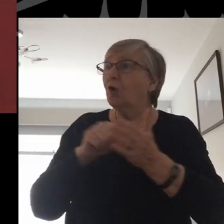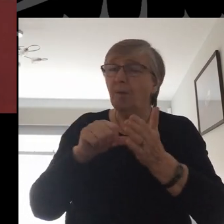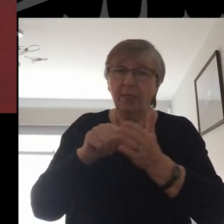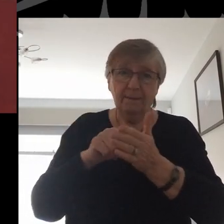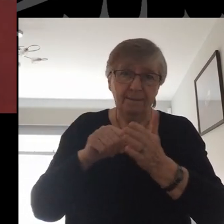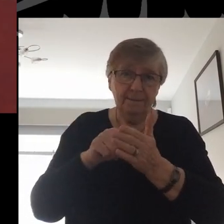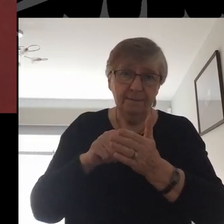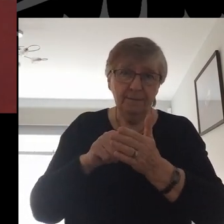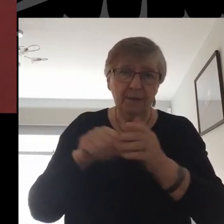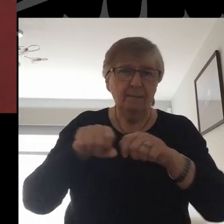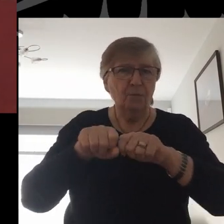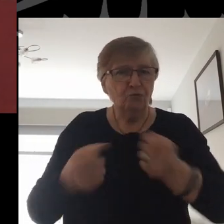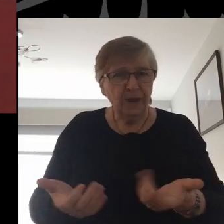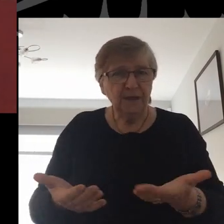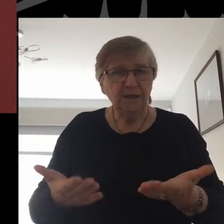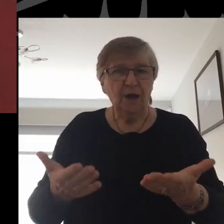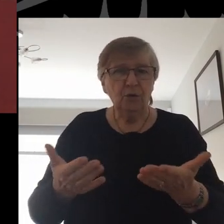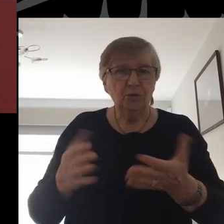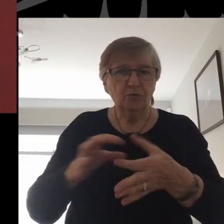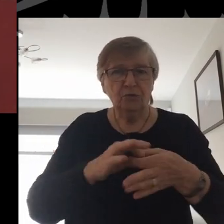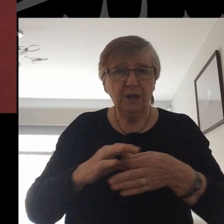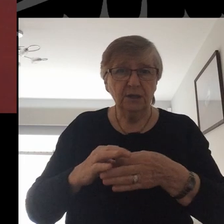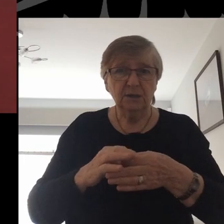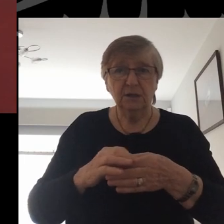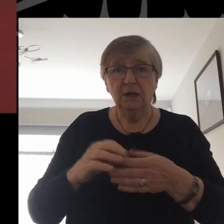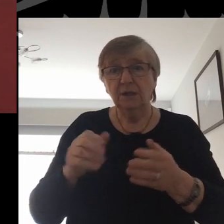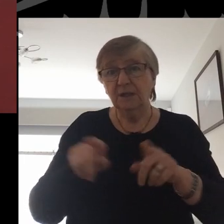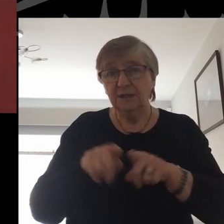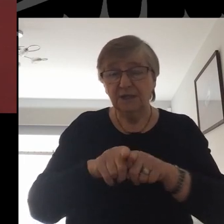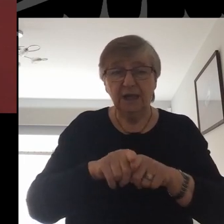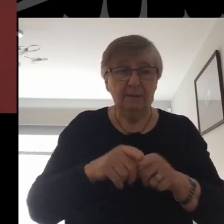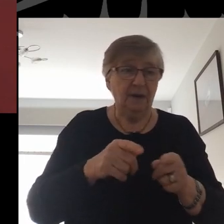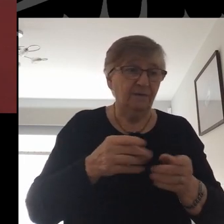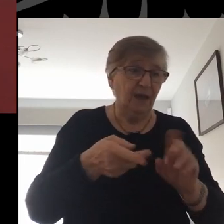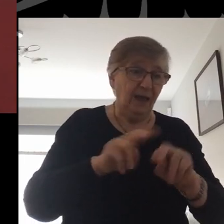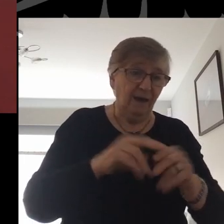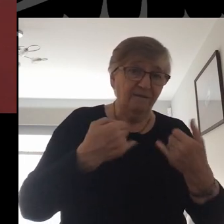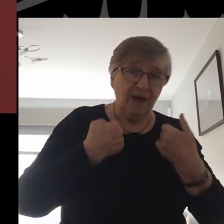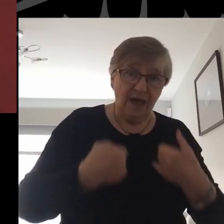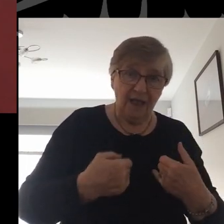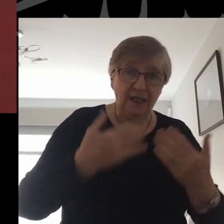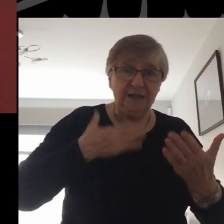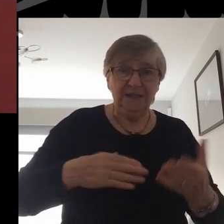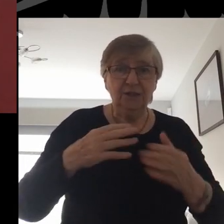breakdown. And so just as cure supposes an illness, just as solution supposes a